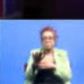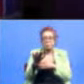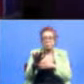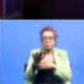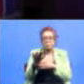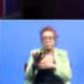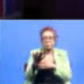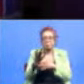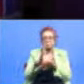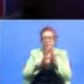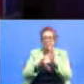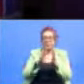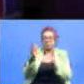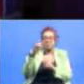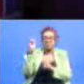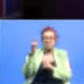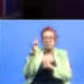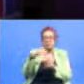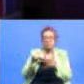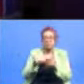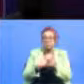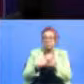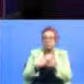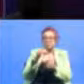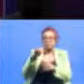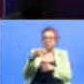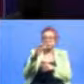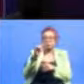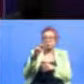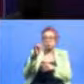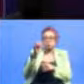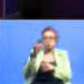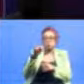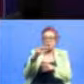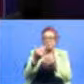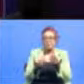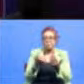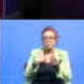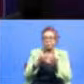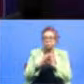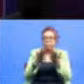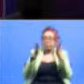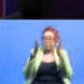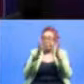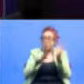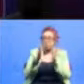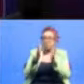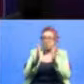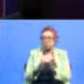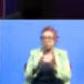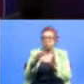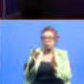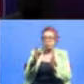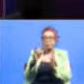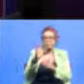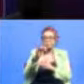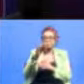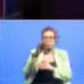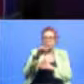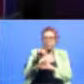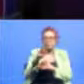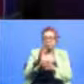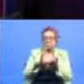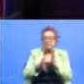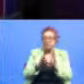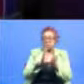Athletics Kenya President, retired Lieutenant General Jackson Tuwei, has lauded the organizers of Sunday's Rotterdam Marathon,